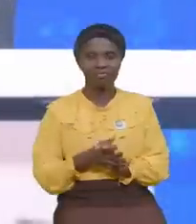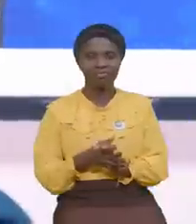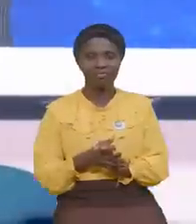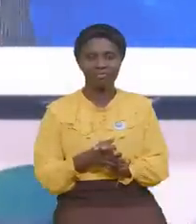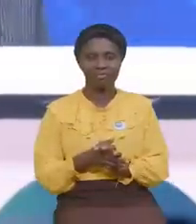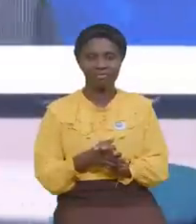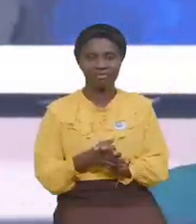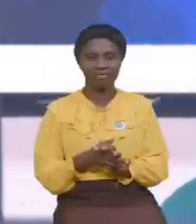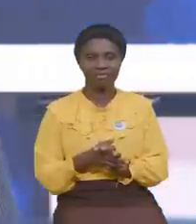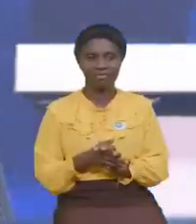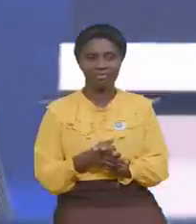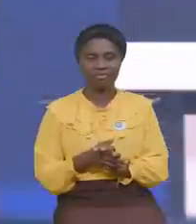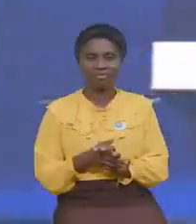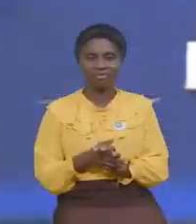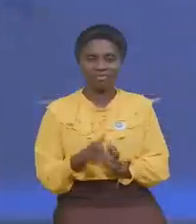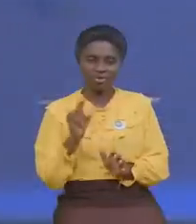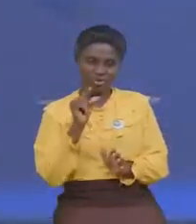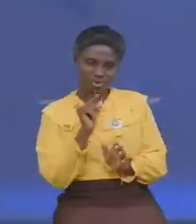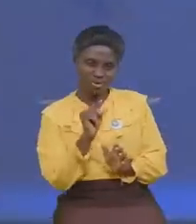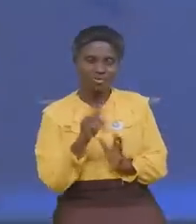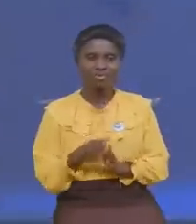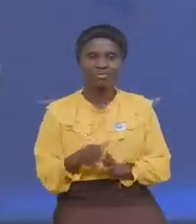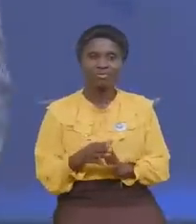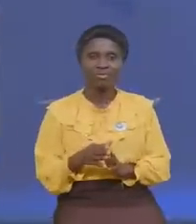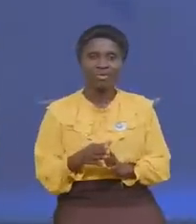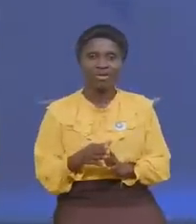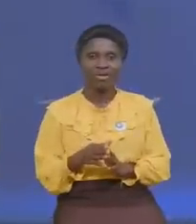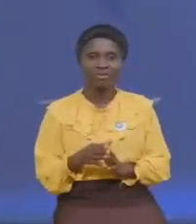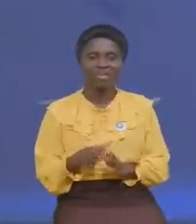How many rich people are little of stature